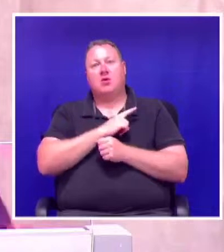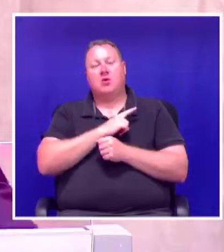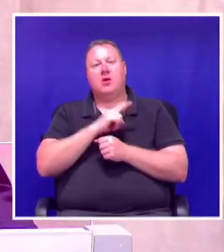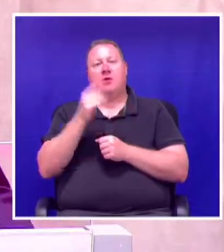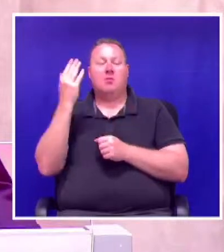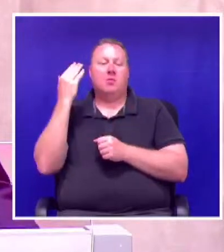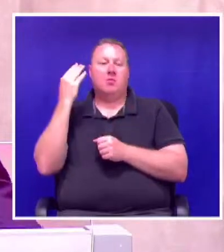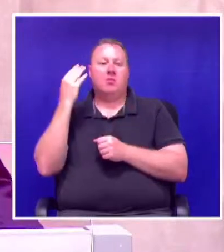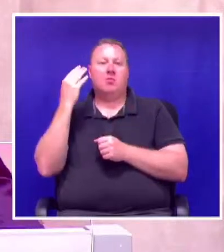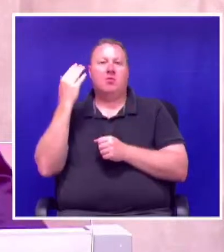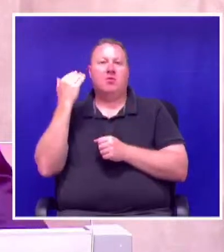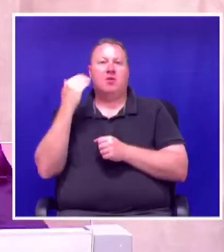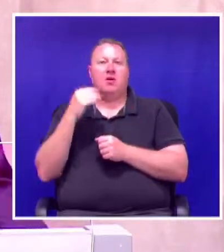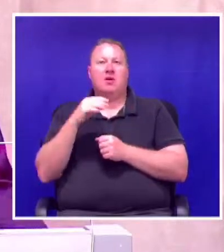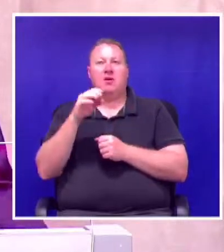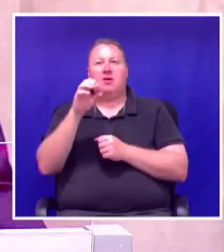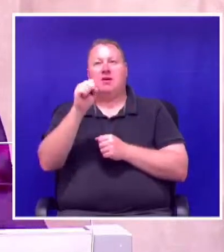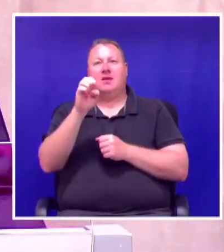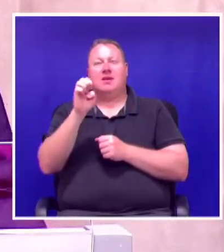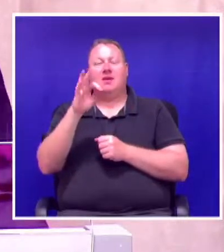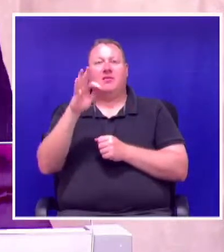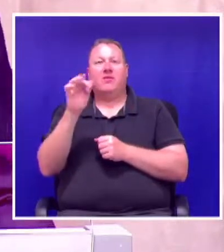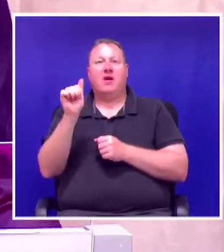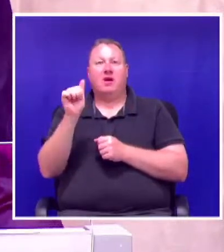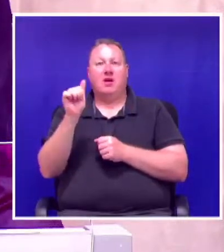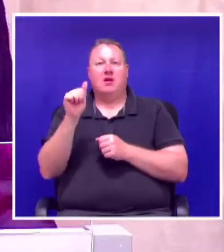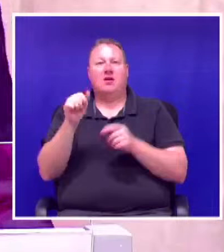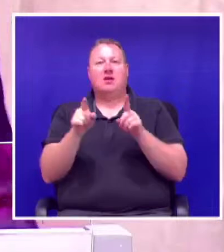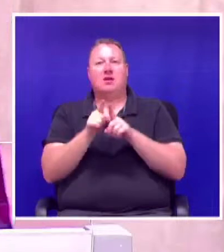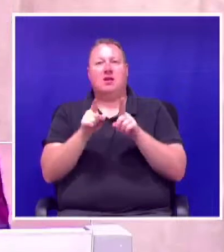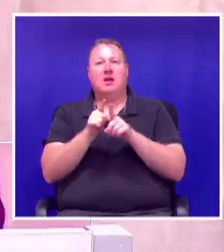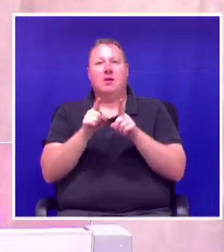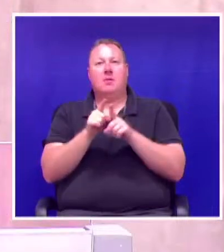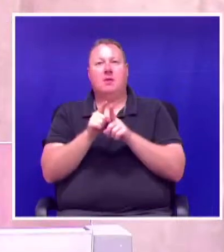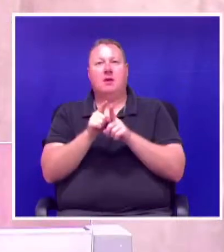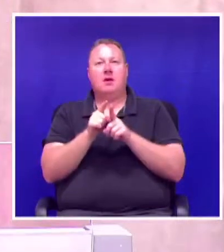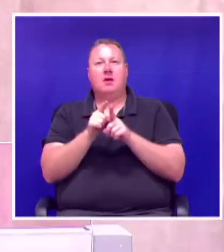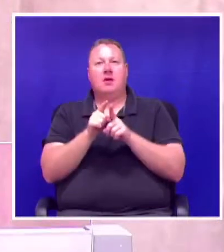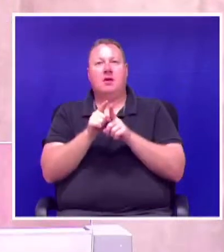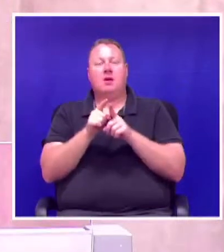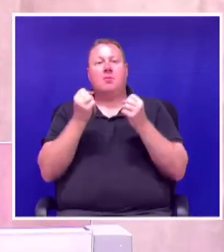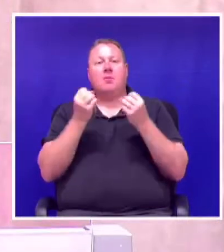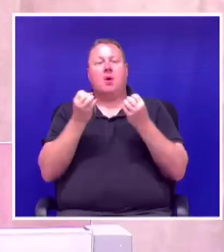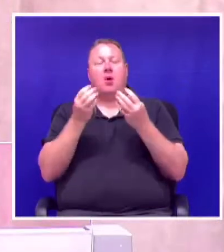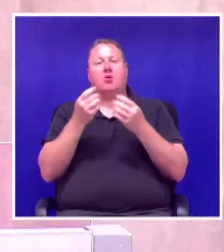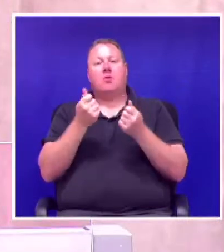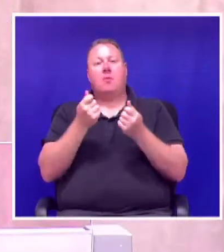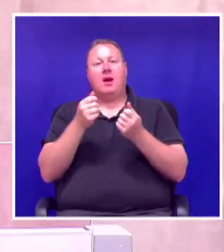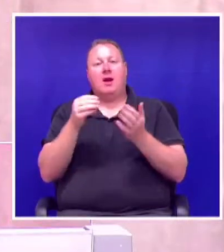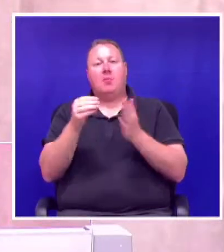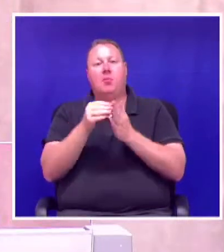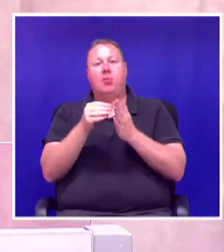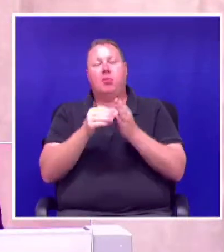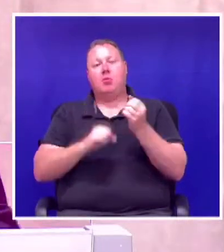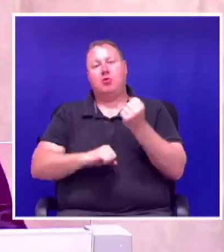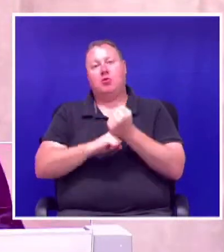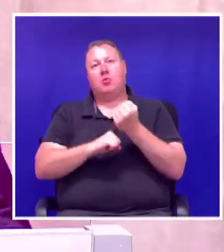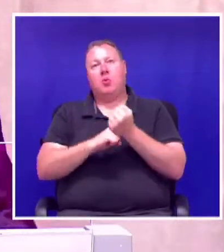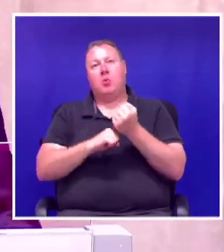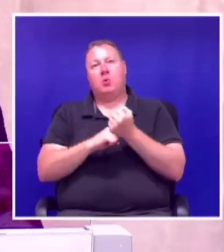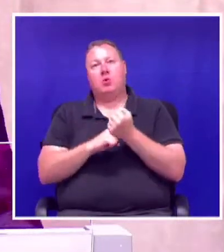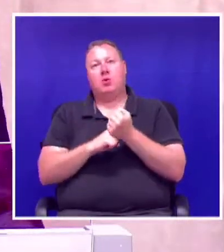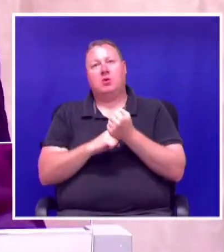that SIFA as well is putting a lot of money in support of these